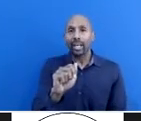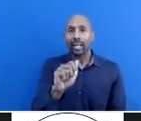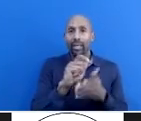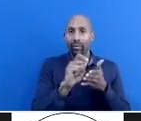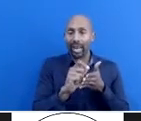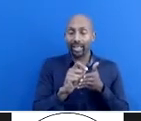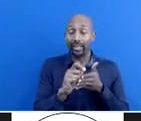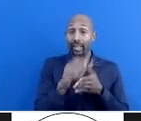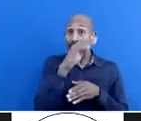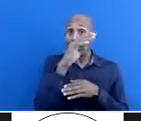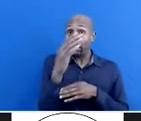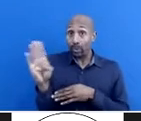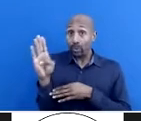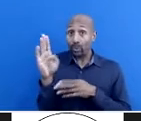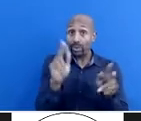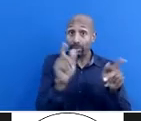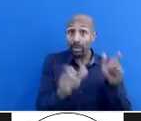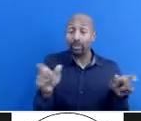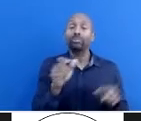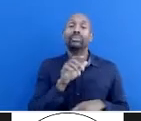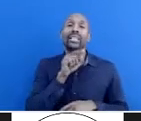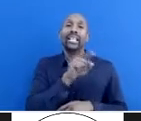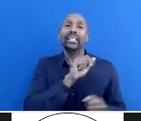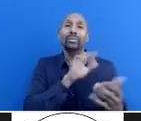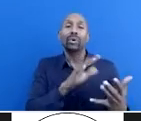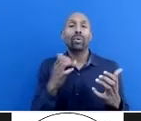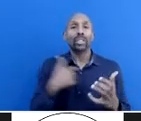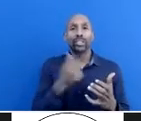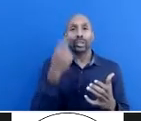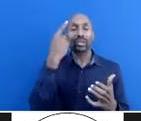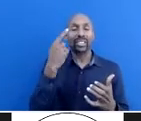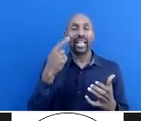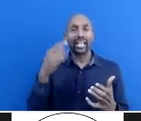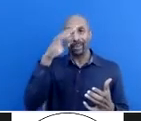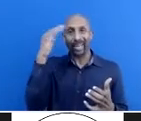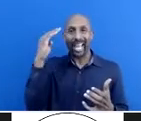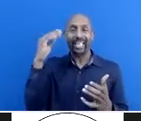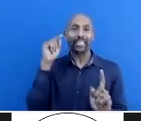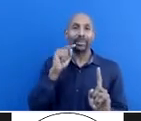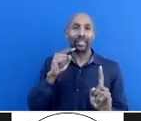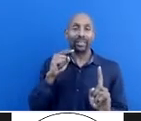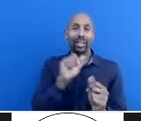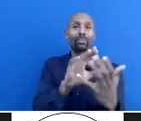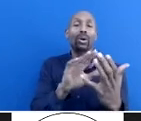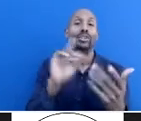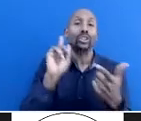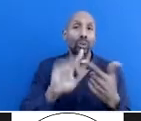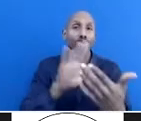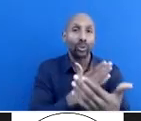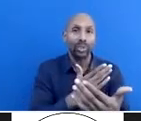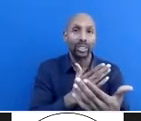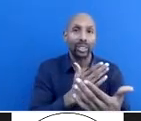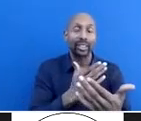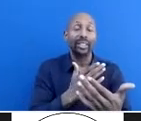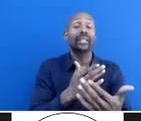specifically Black artistic sensibility within the realm of music, something that flows from African